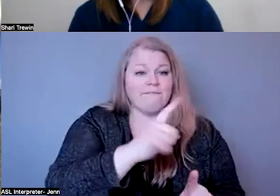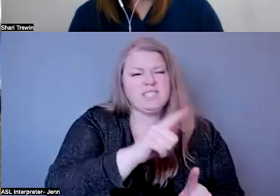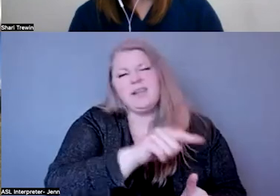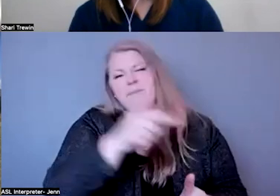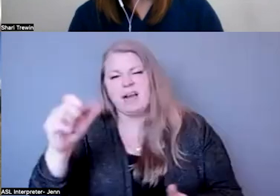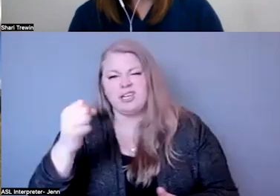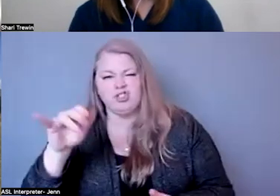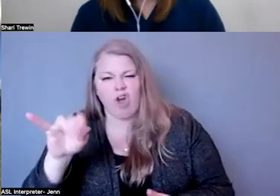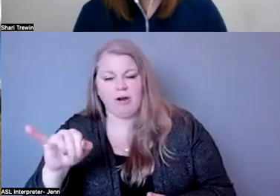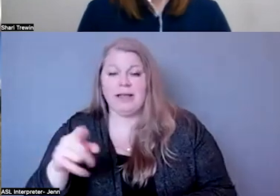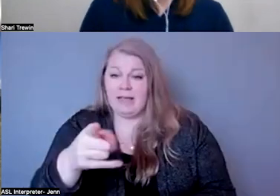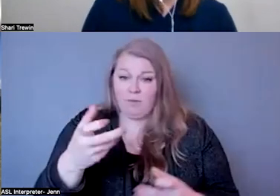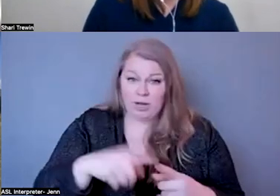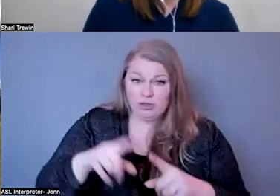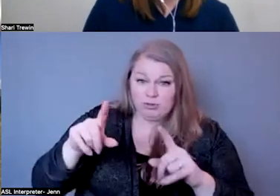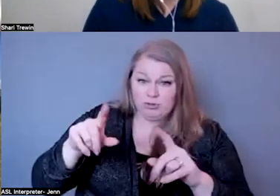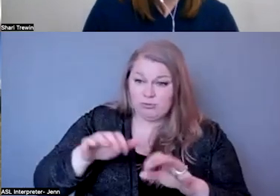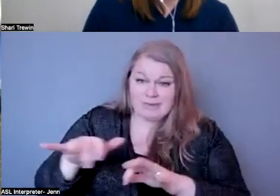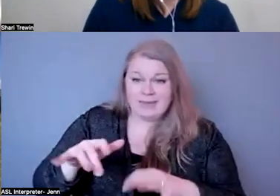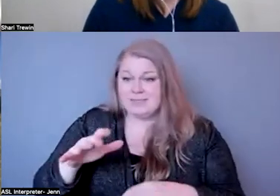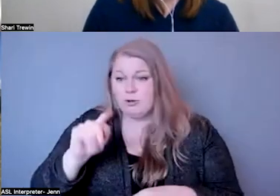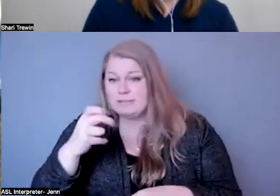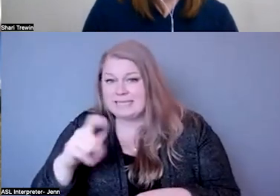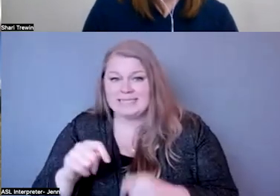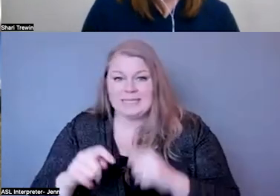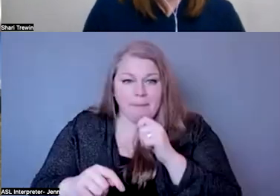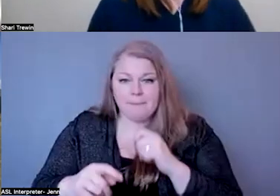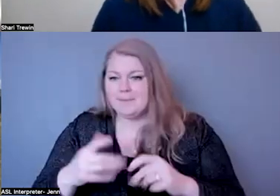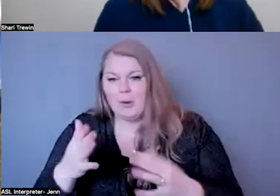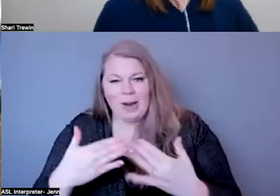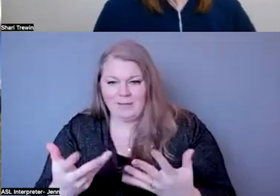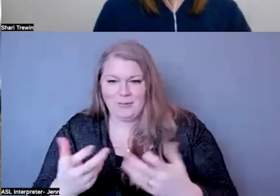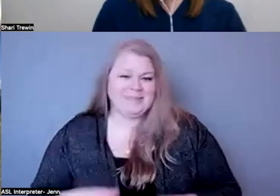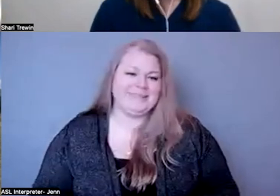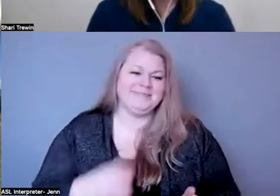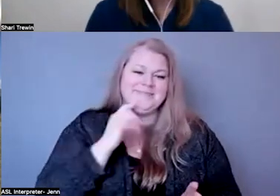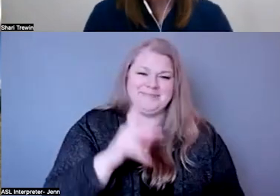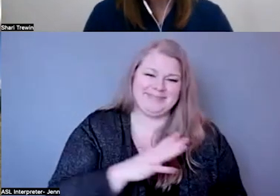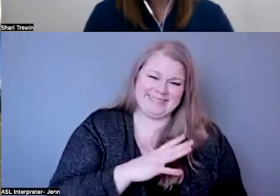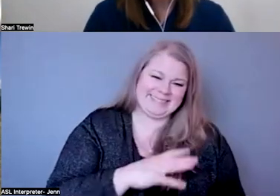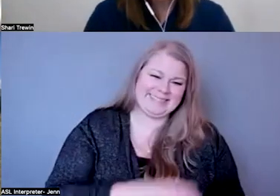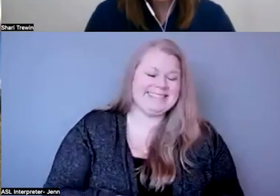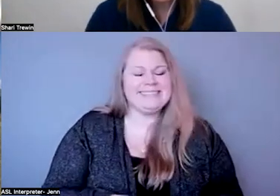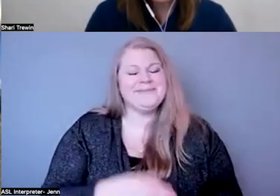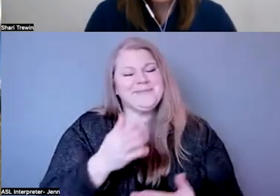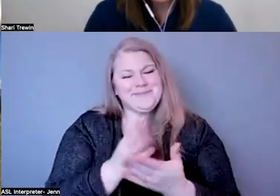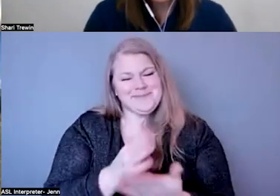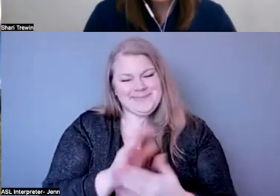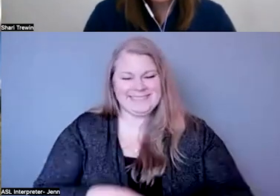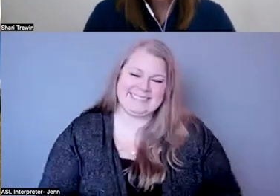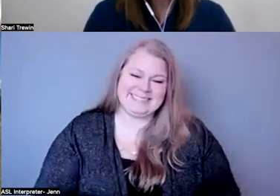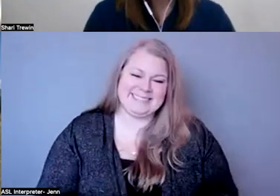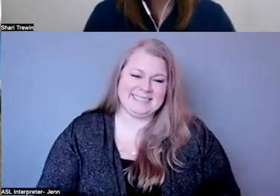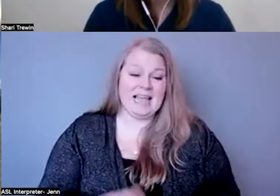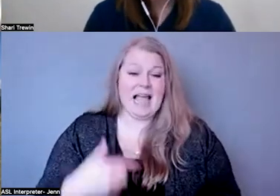okay, Shari, if you want to test anytime in there, just go test if you think you've got it. That's fine. All right. I was